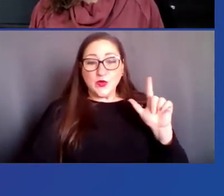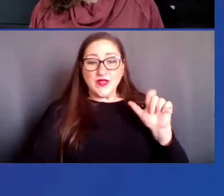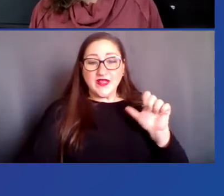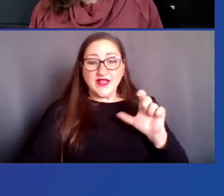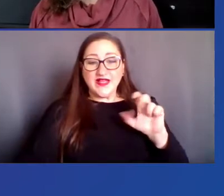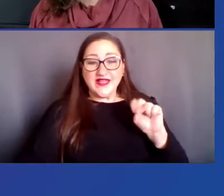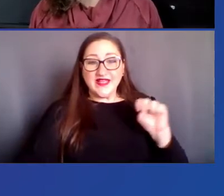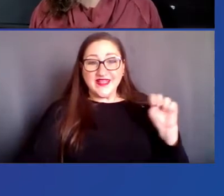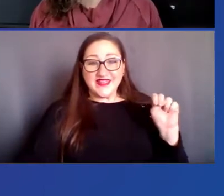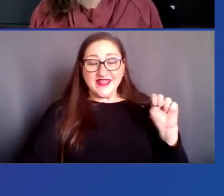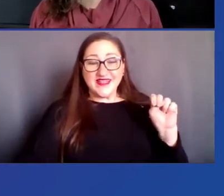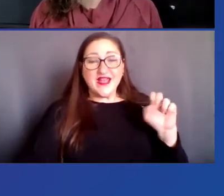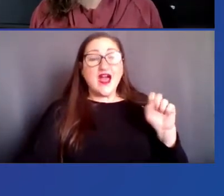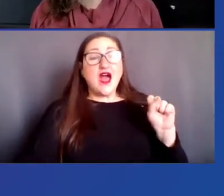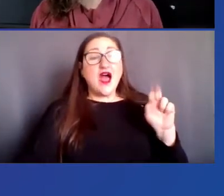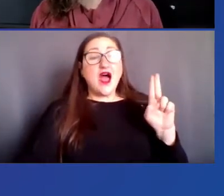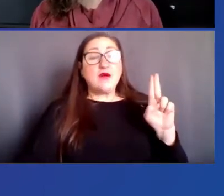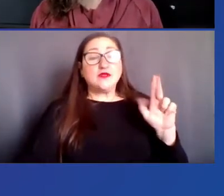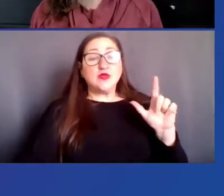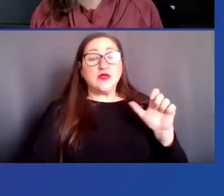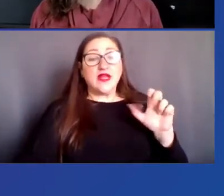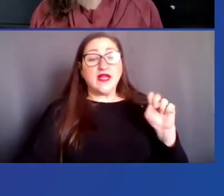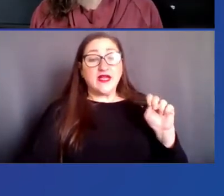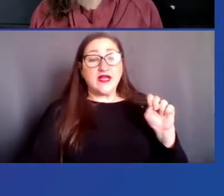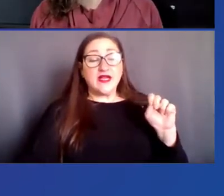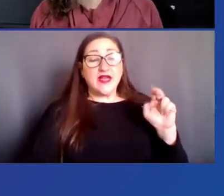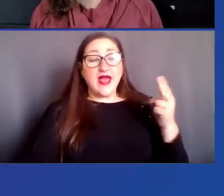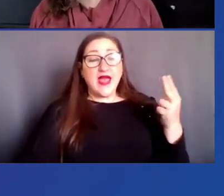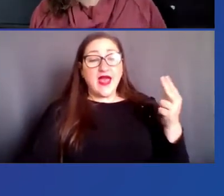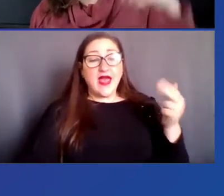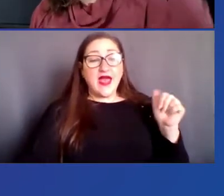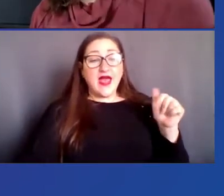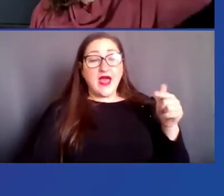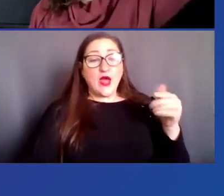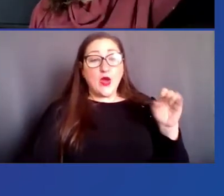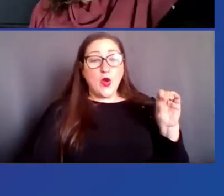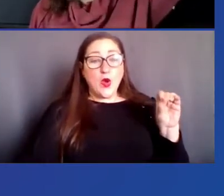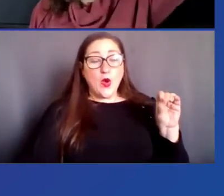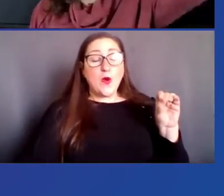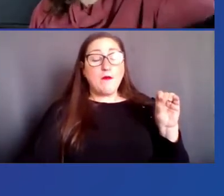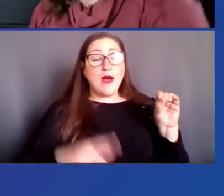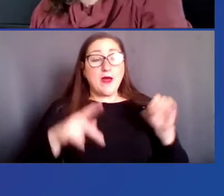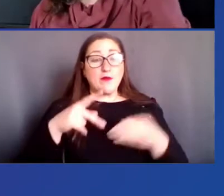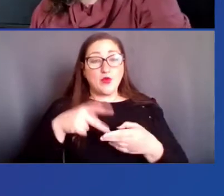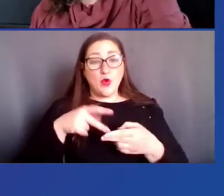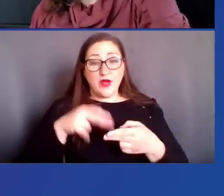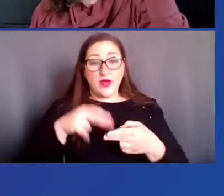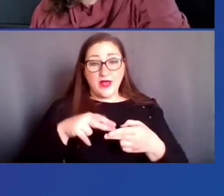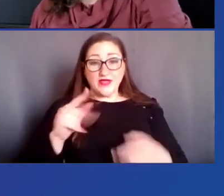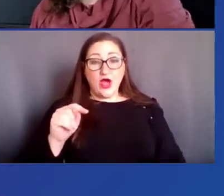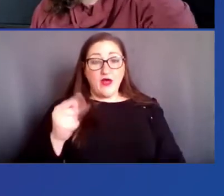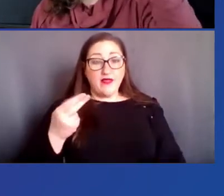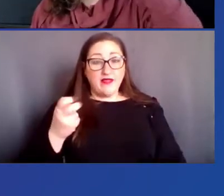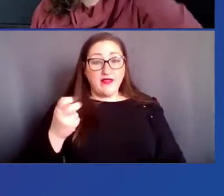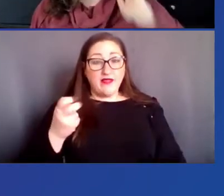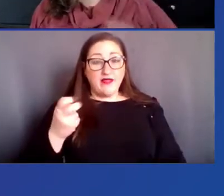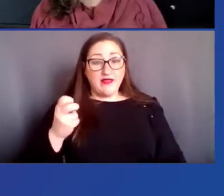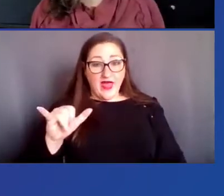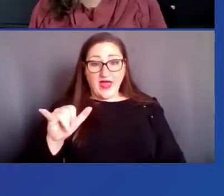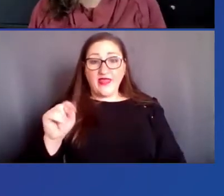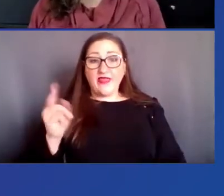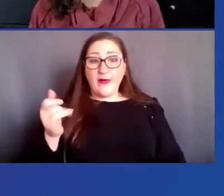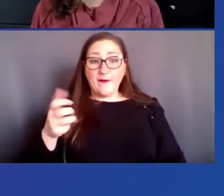Hey everyone, I'm Sulynn Hago. My pronouns are they, them. I identify as a trans